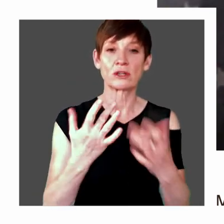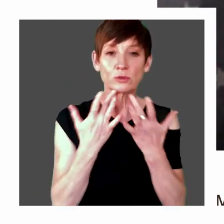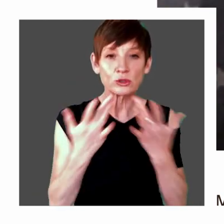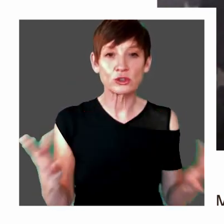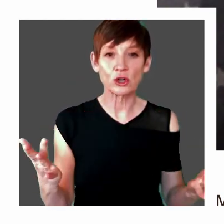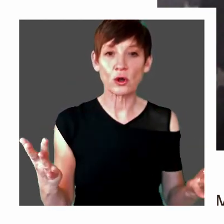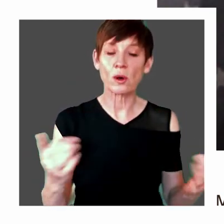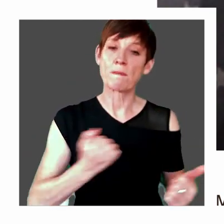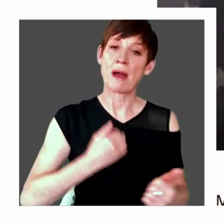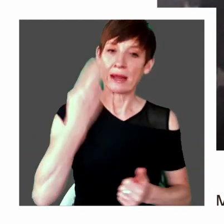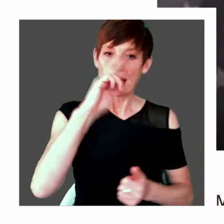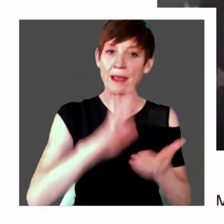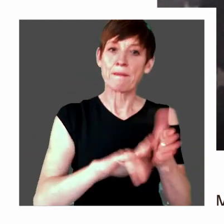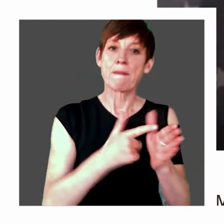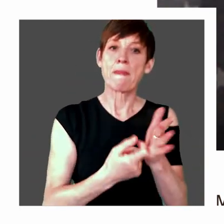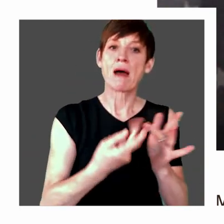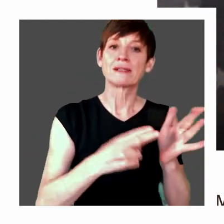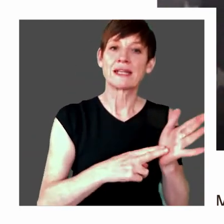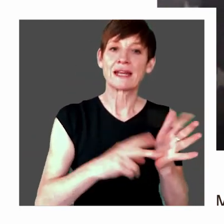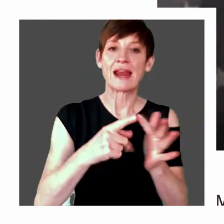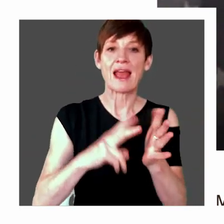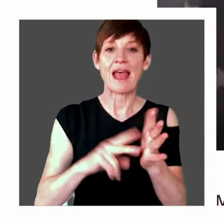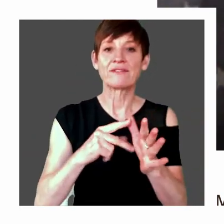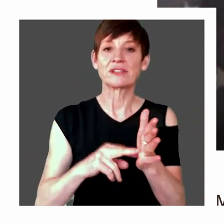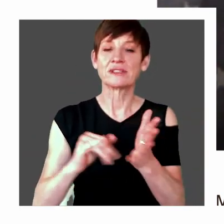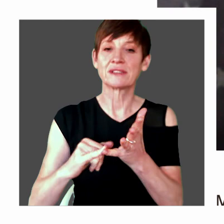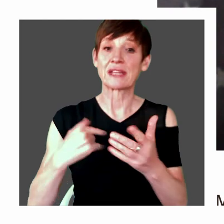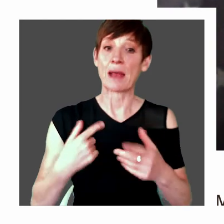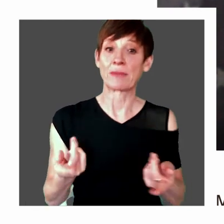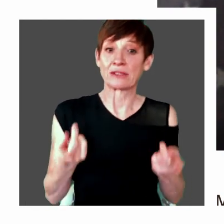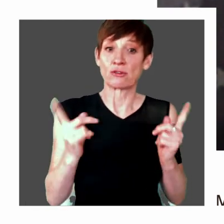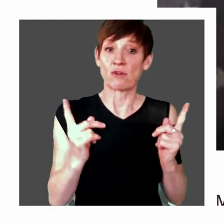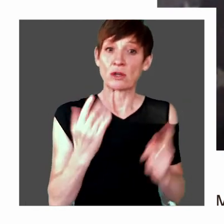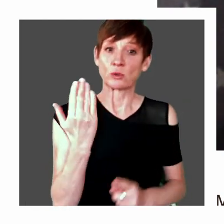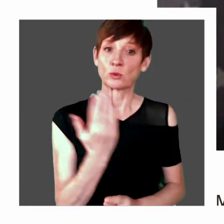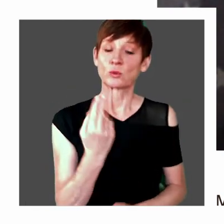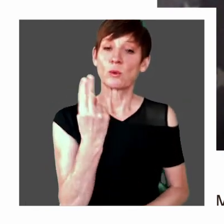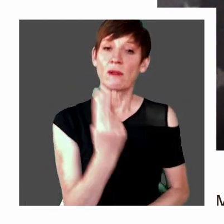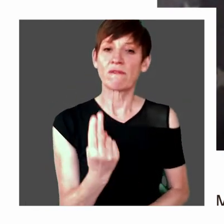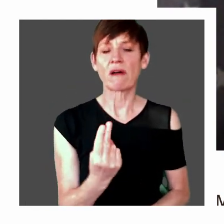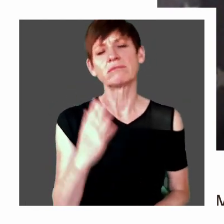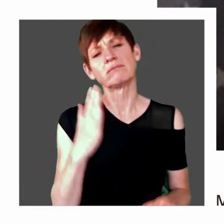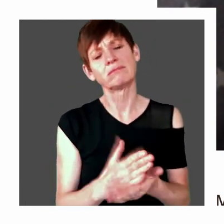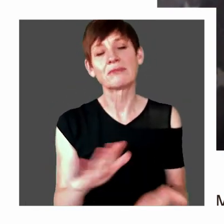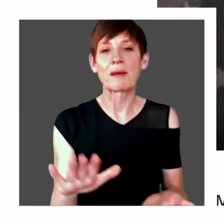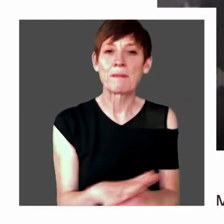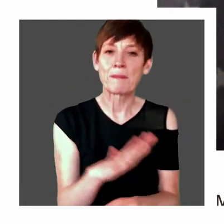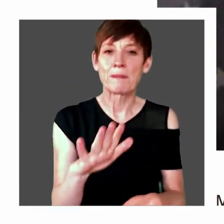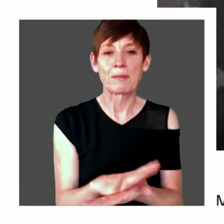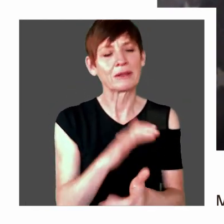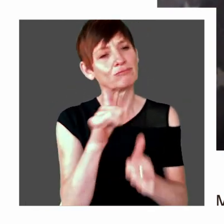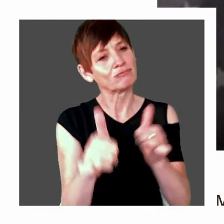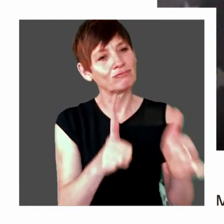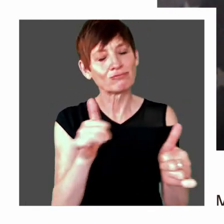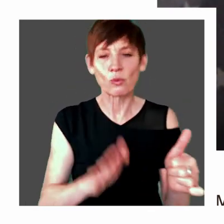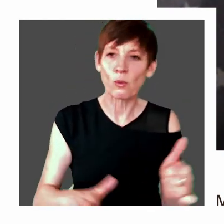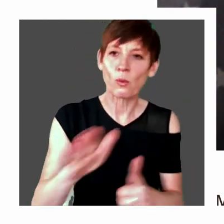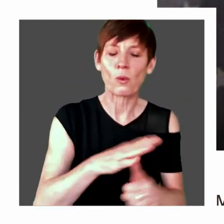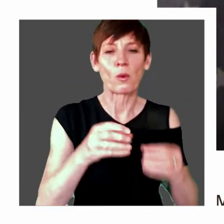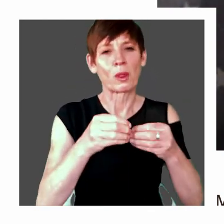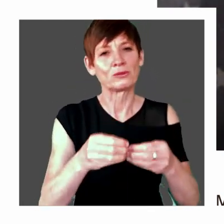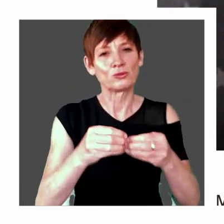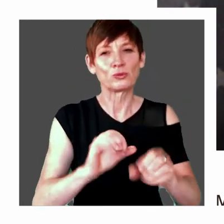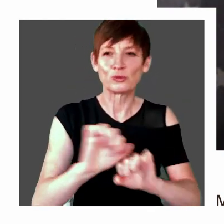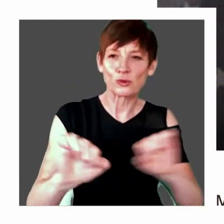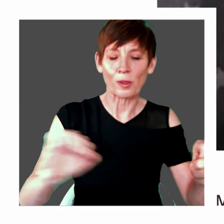Director of Manchester School of Art, and it gives me pleasure to congratulate our students on the creativity and resilience that has led